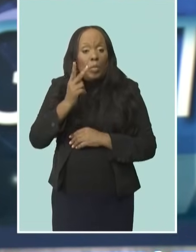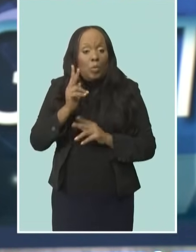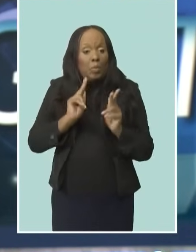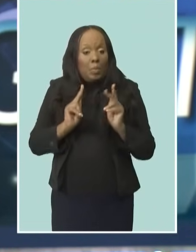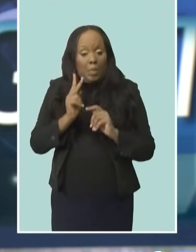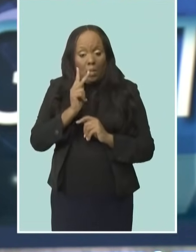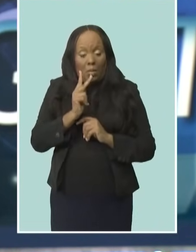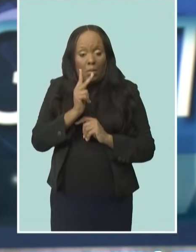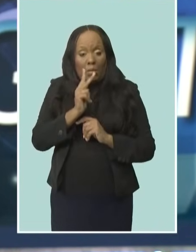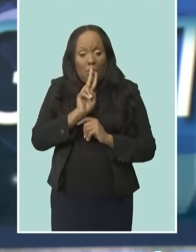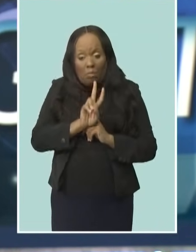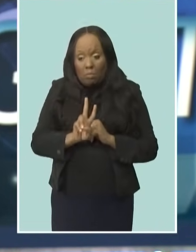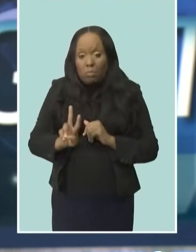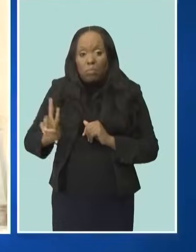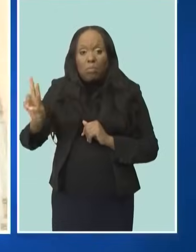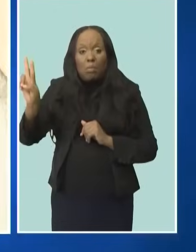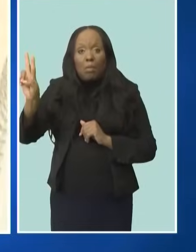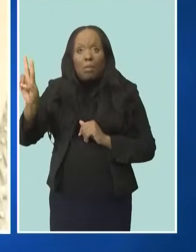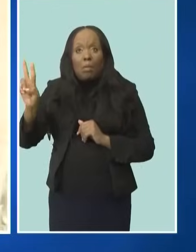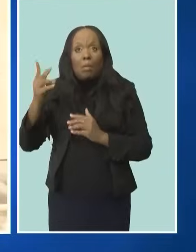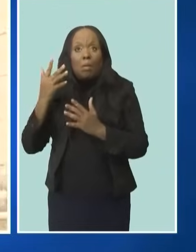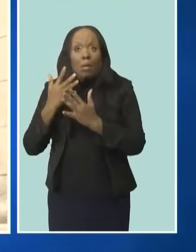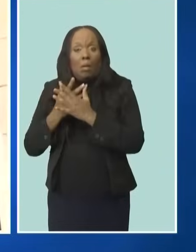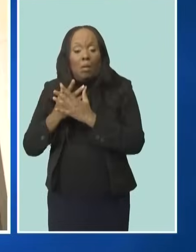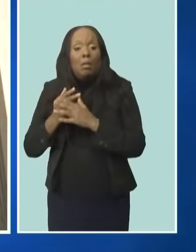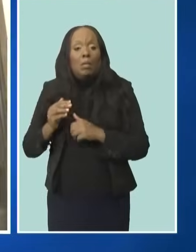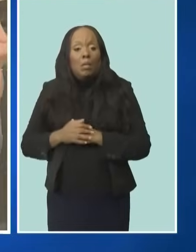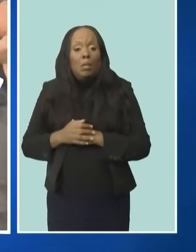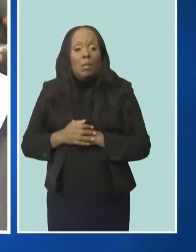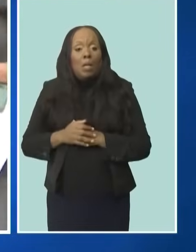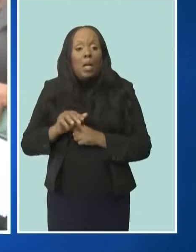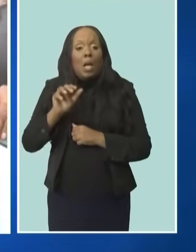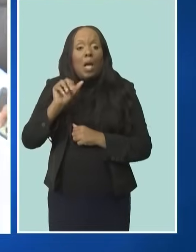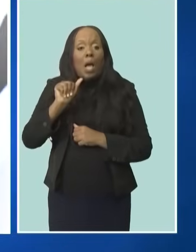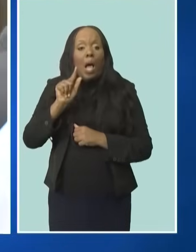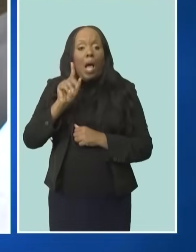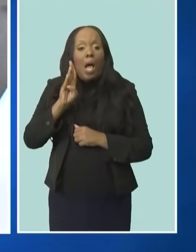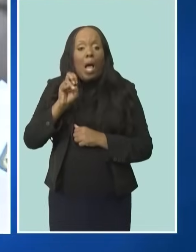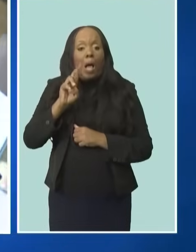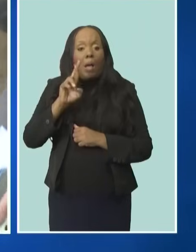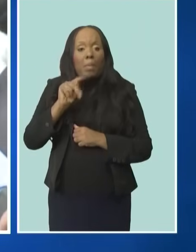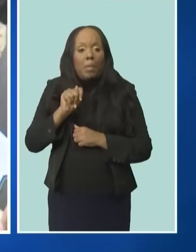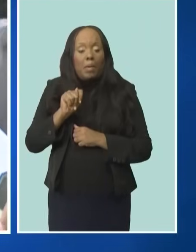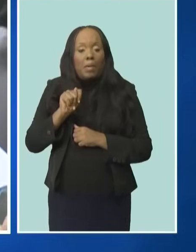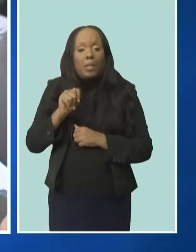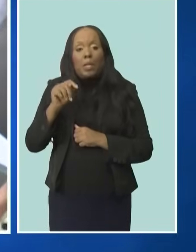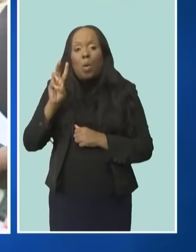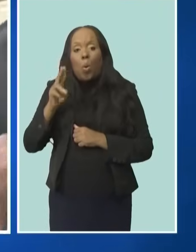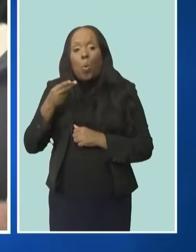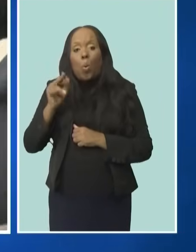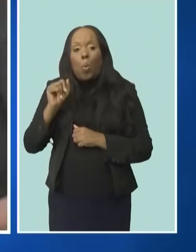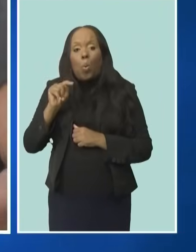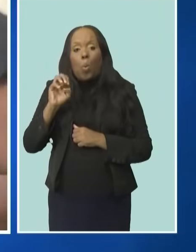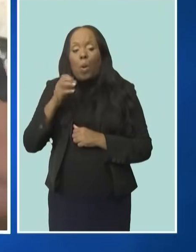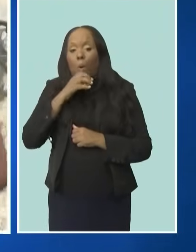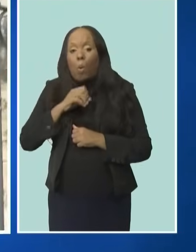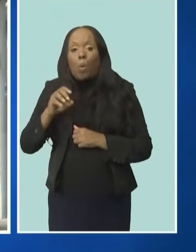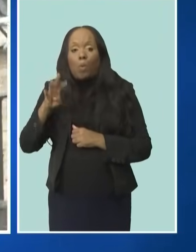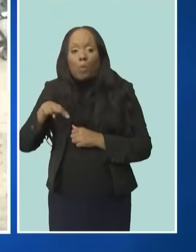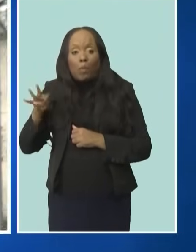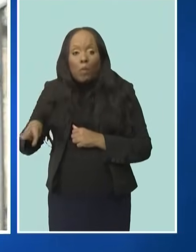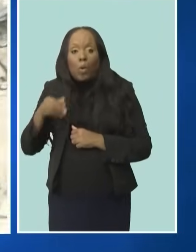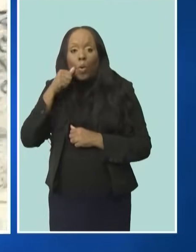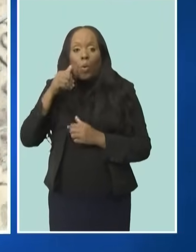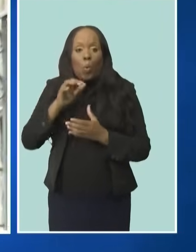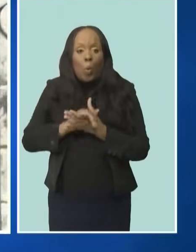months. Albert Nathaniel White, 44 years, and his wife Sophie White, 33 years, both of First Avenue,